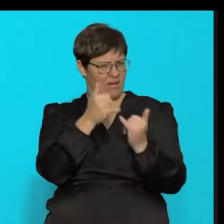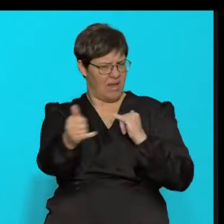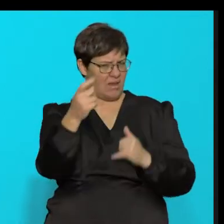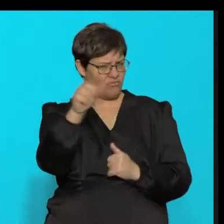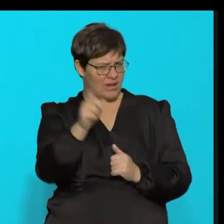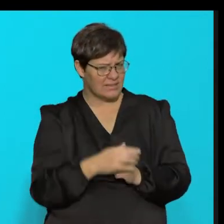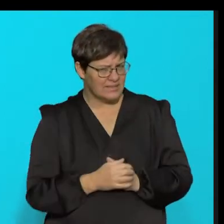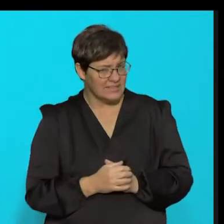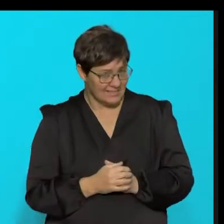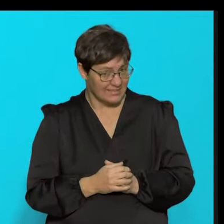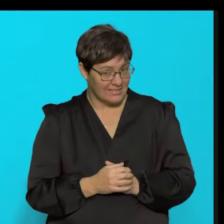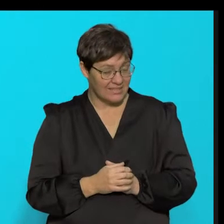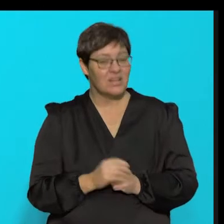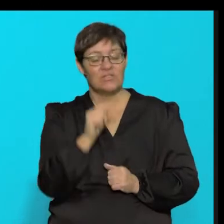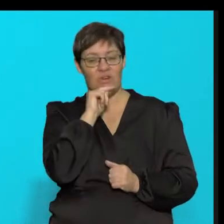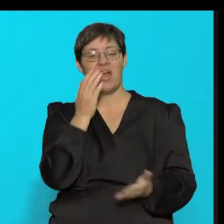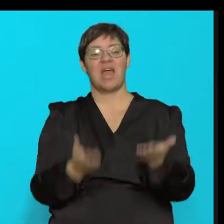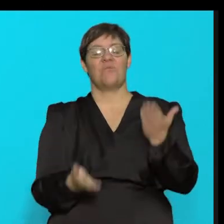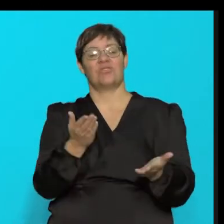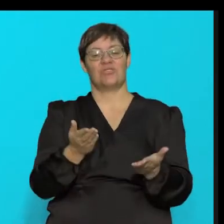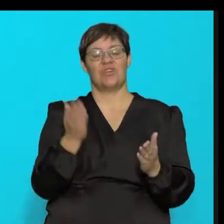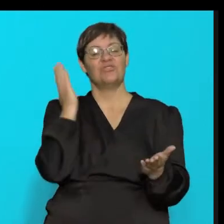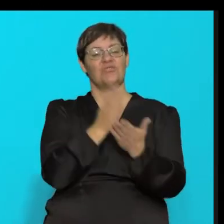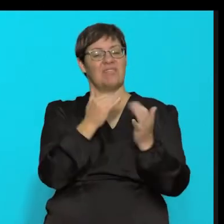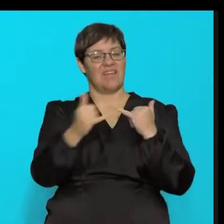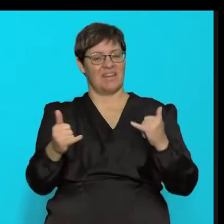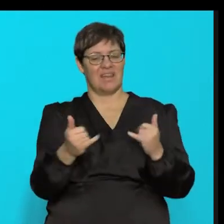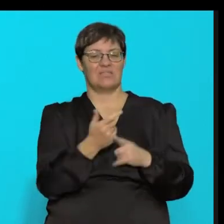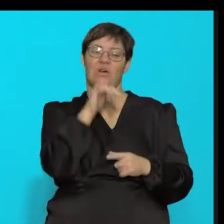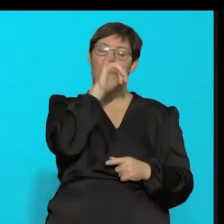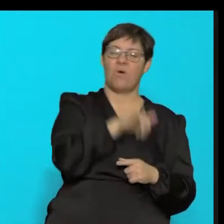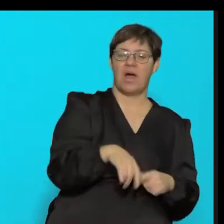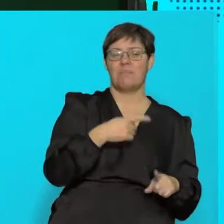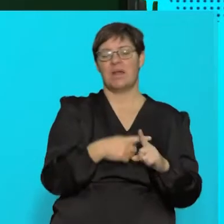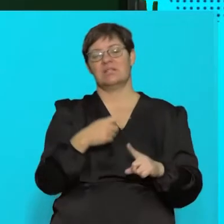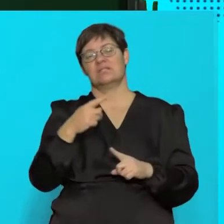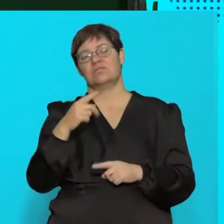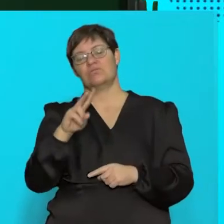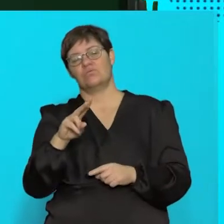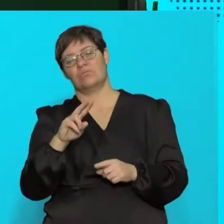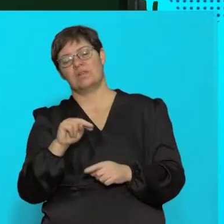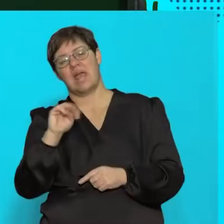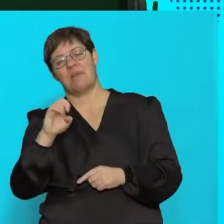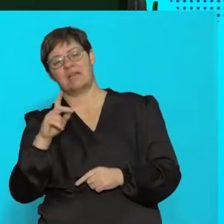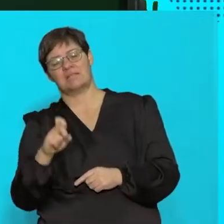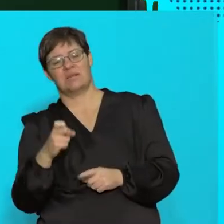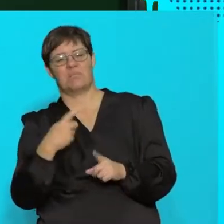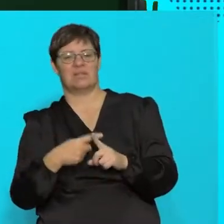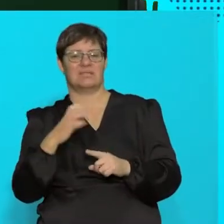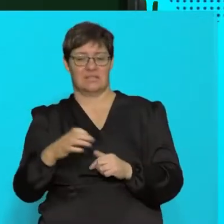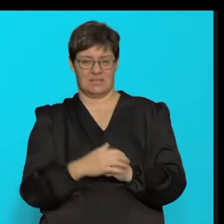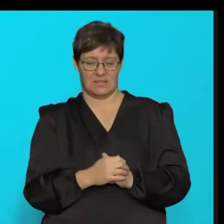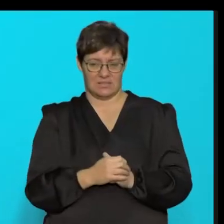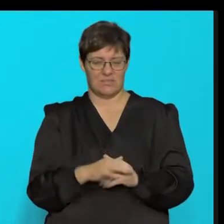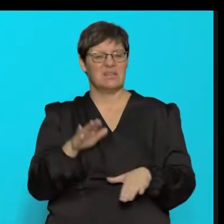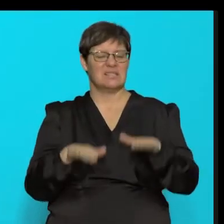the straight line. Are we all together? So you know that the equation of a straight line, you're probably used to y equals to mx plus c, which